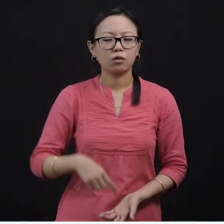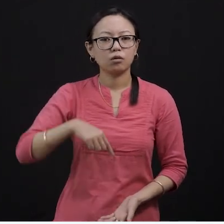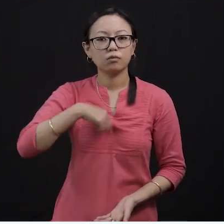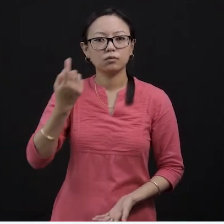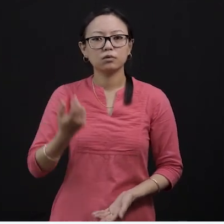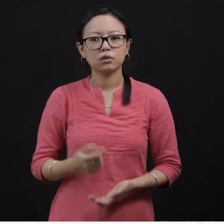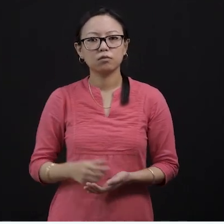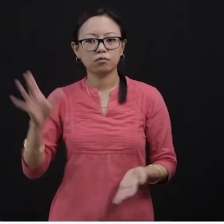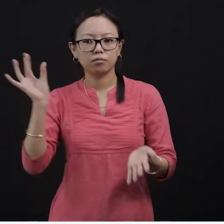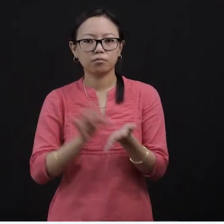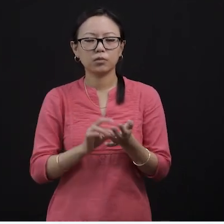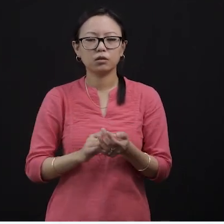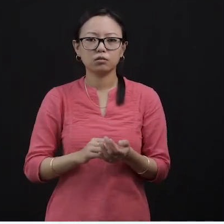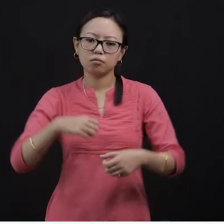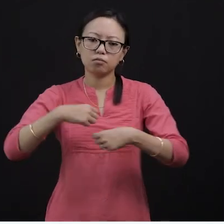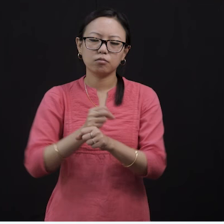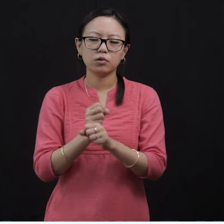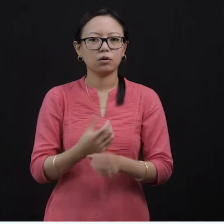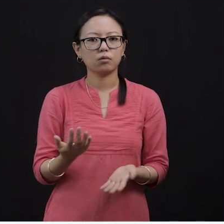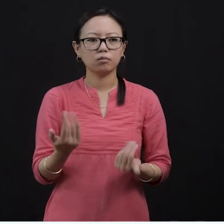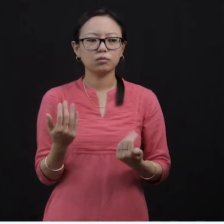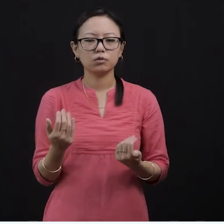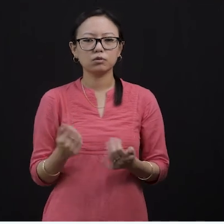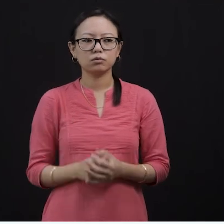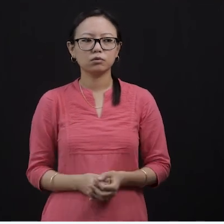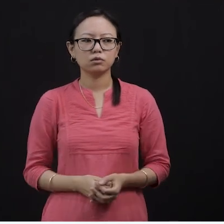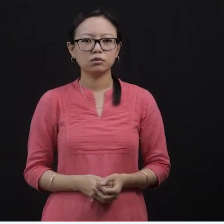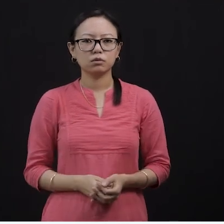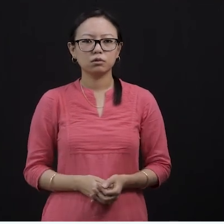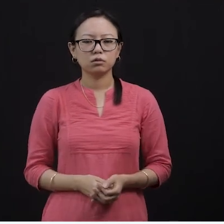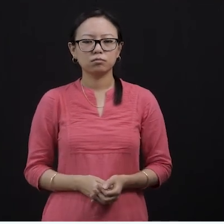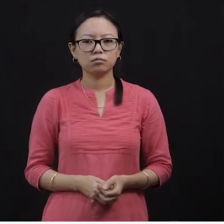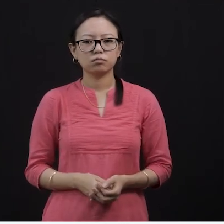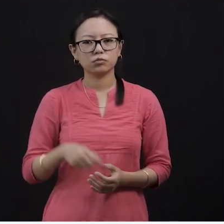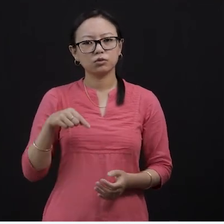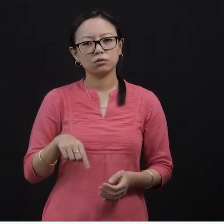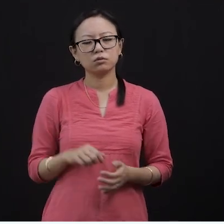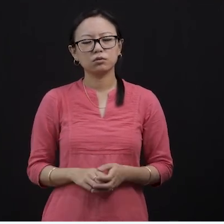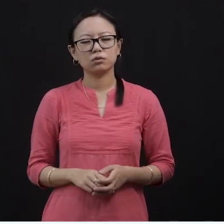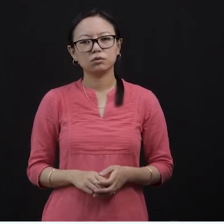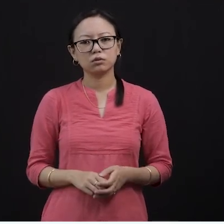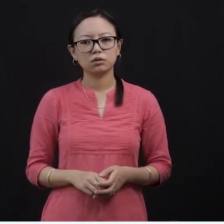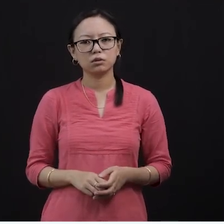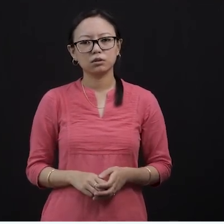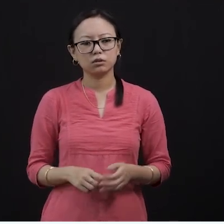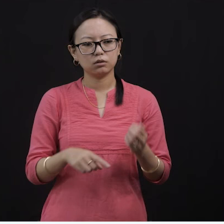home. Okay. So we will end our class today with this